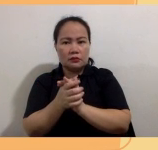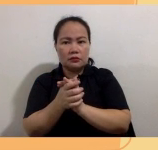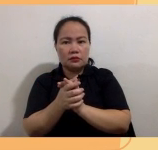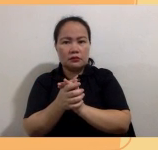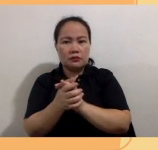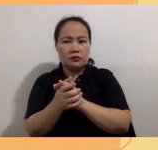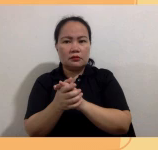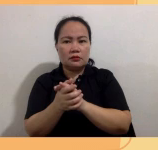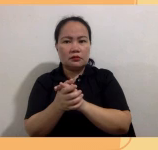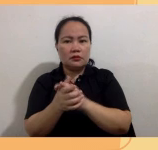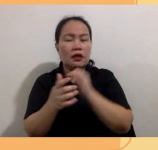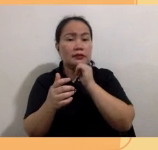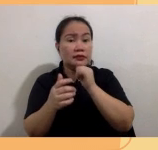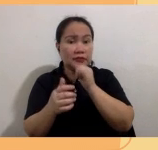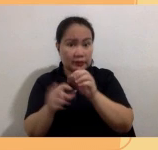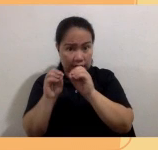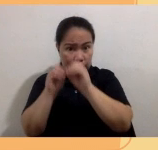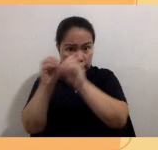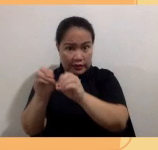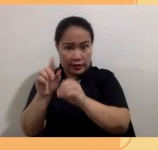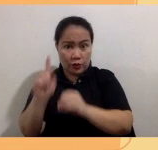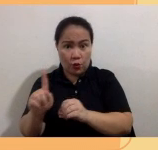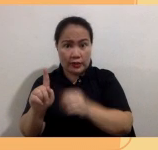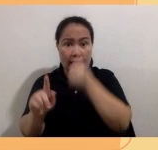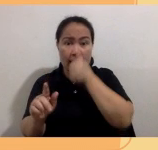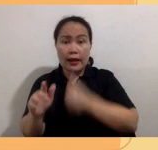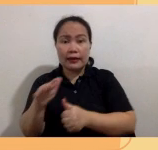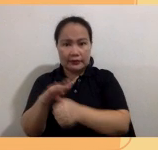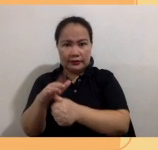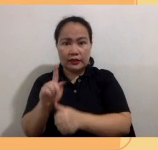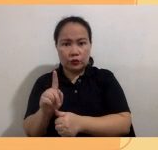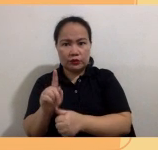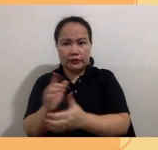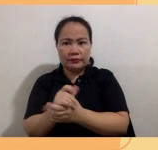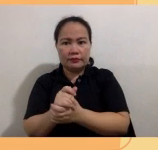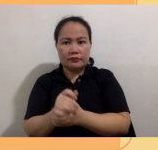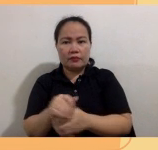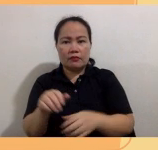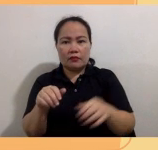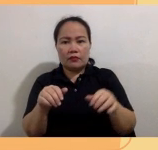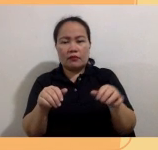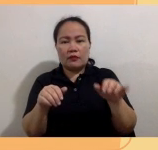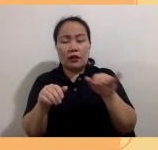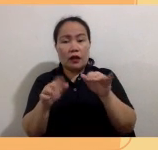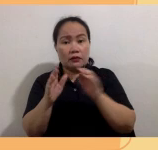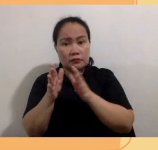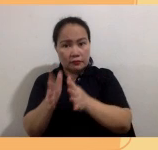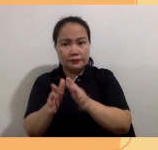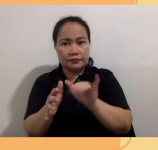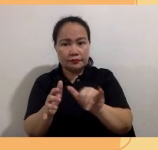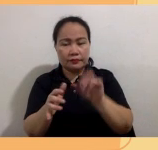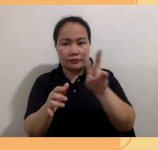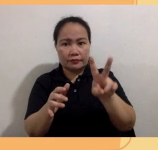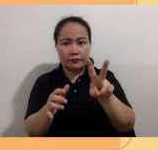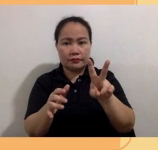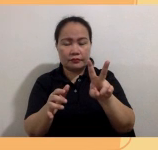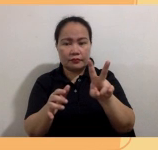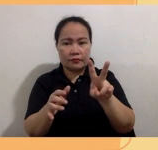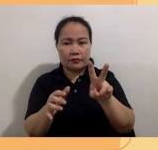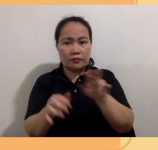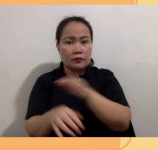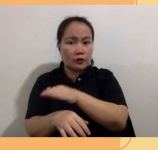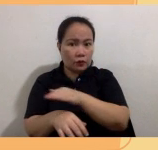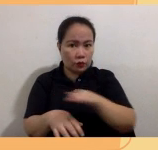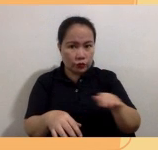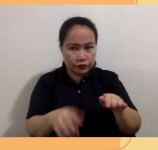1, so hindi na natin kailangan ilagay si 1. Okay, and then this is 3. Now, since ang natira dito ay y